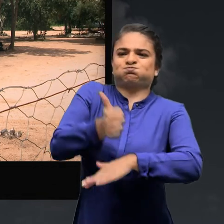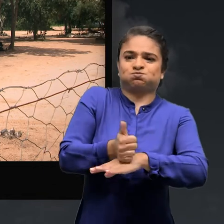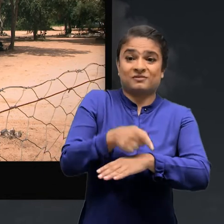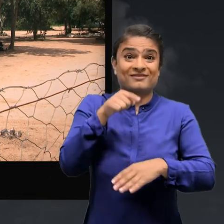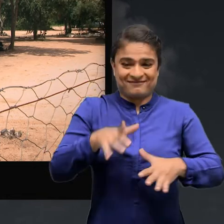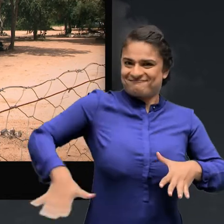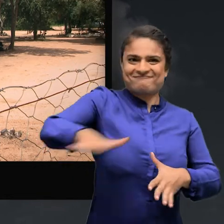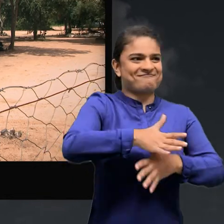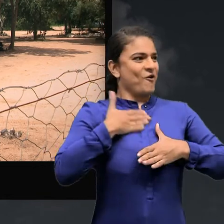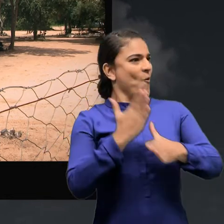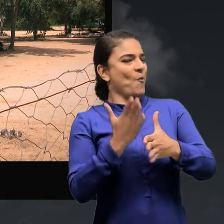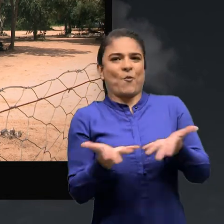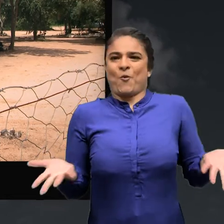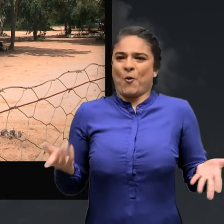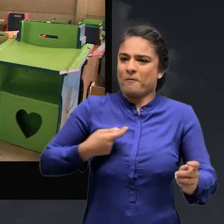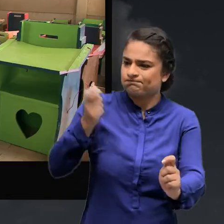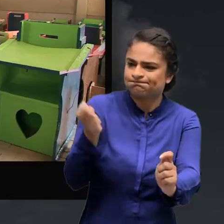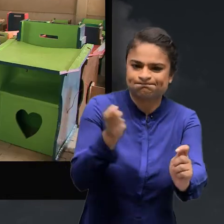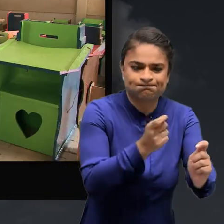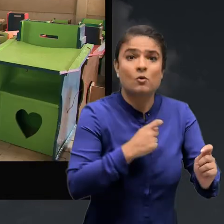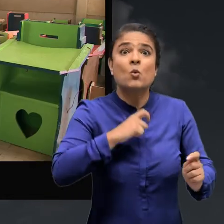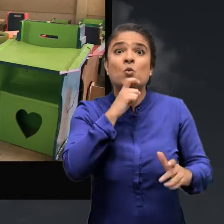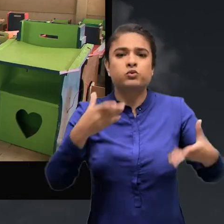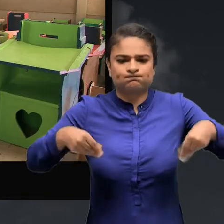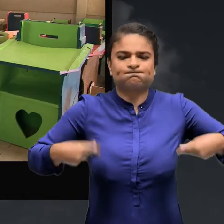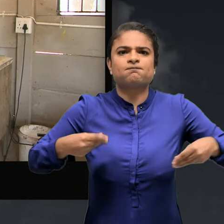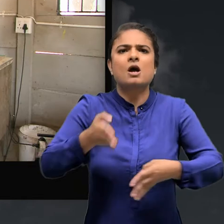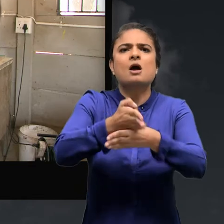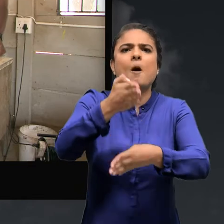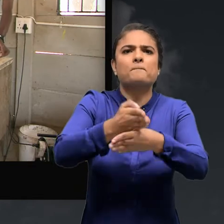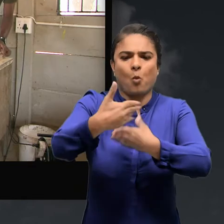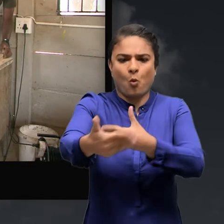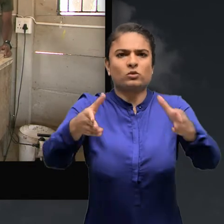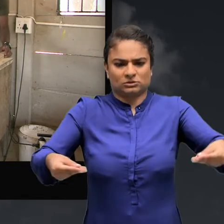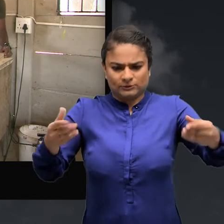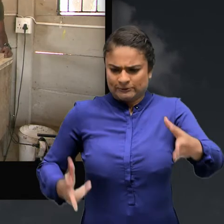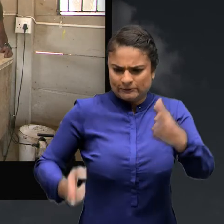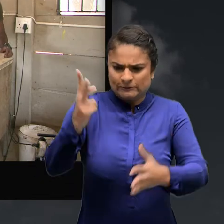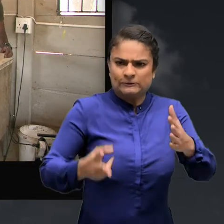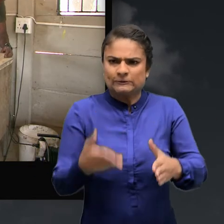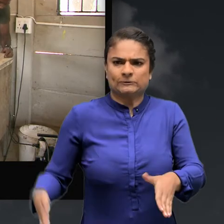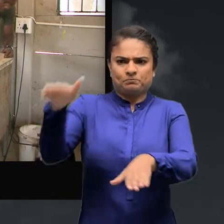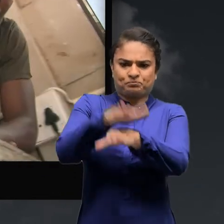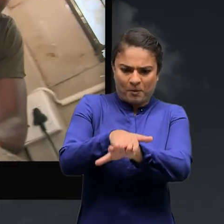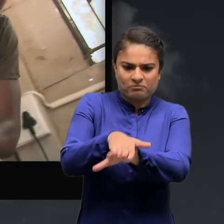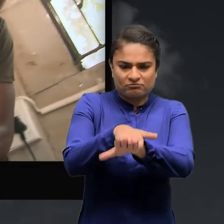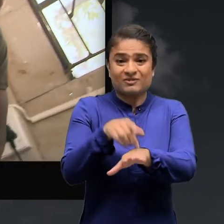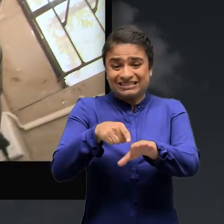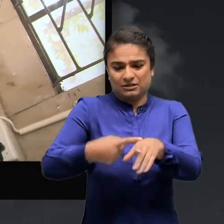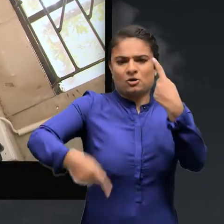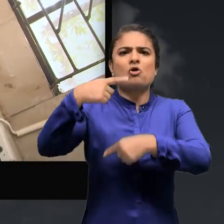This is my workshop where I work in. And then I use cardboard to make my chairs. That is for